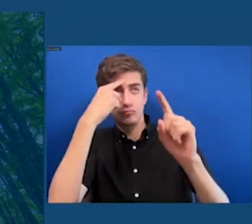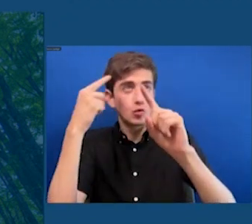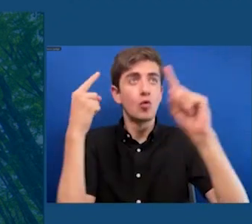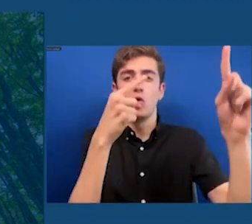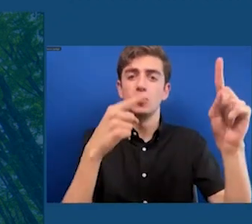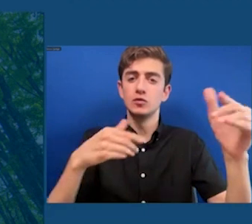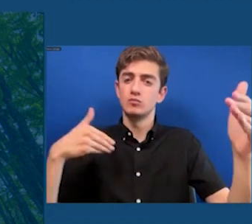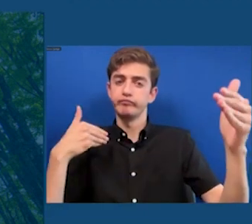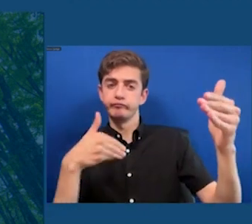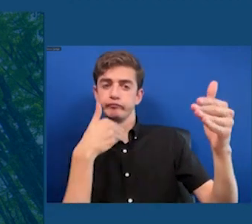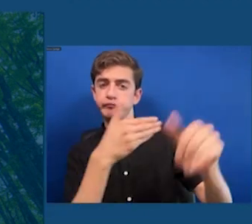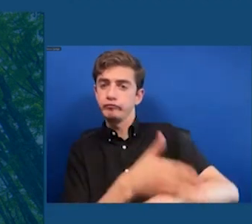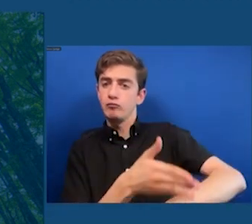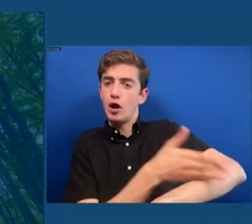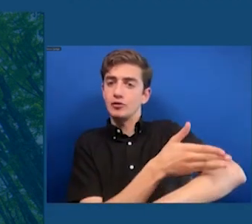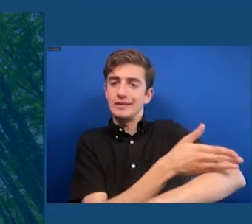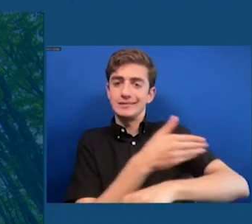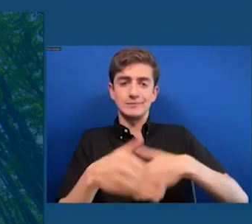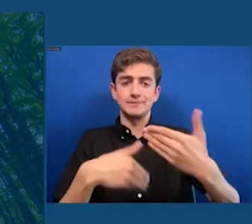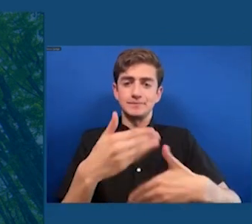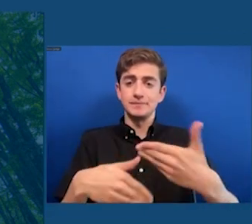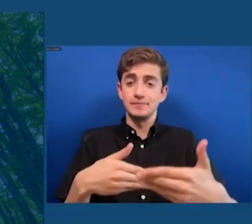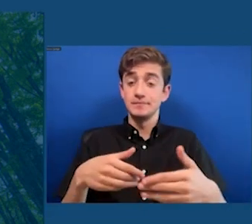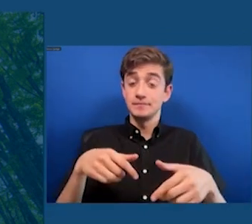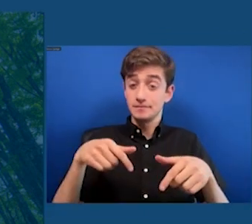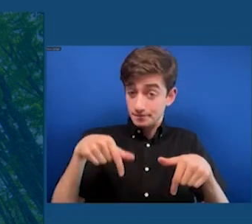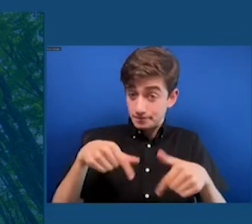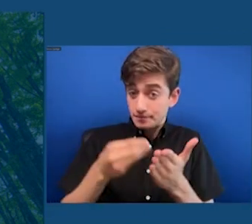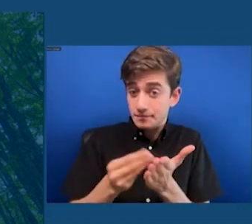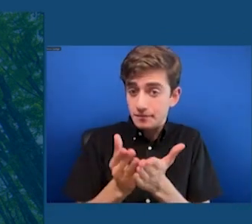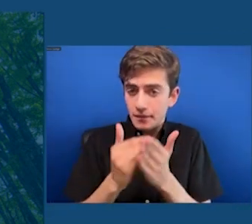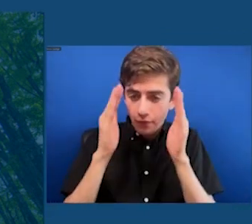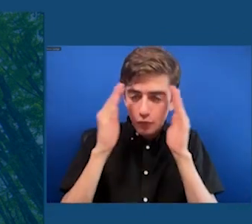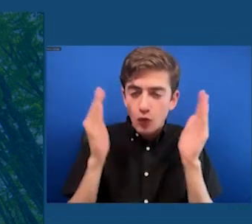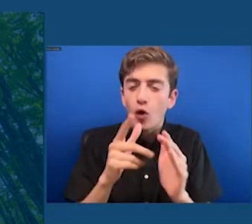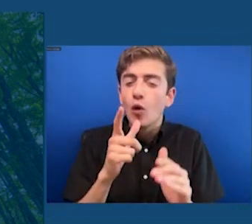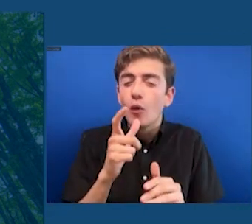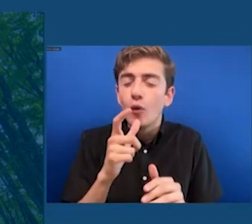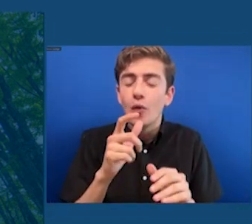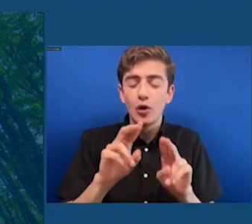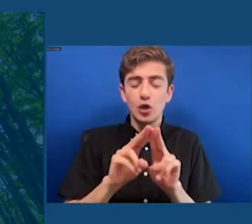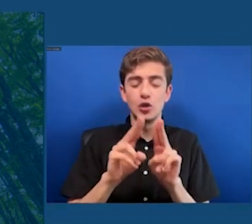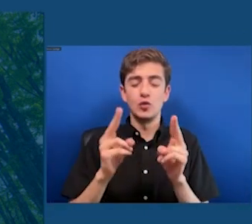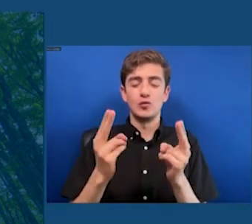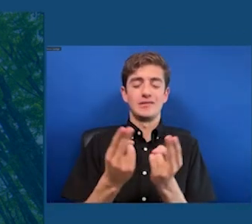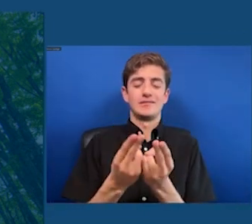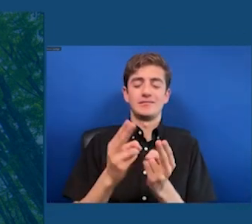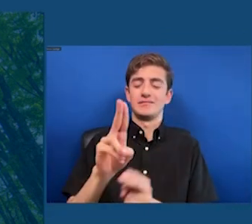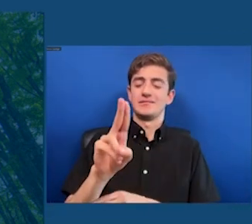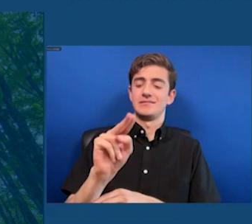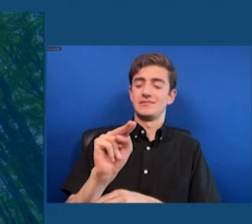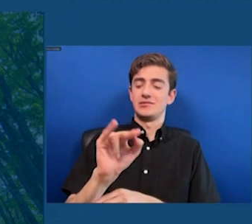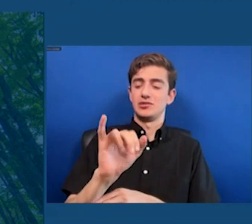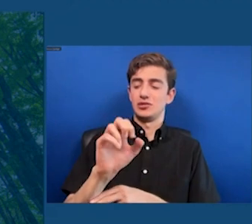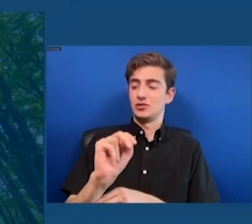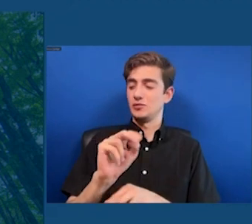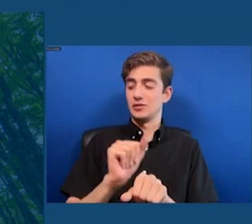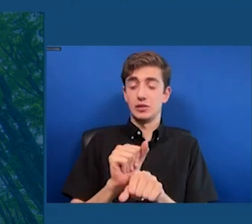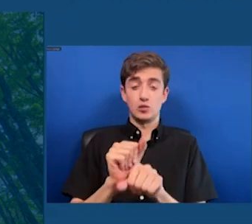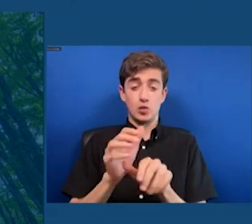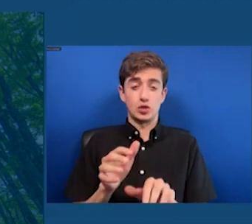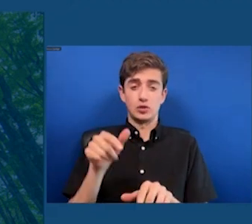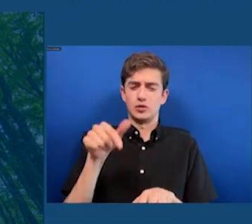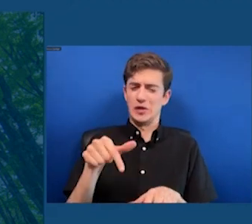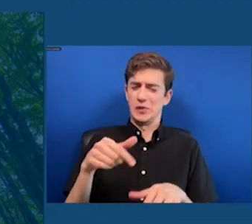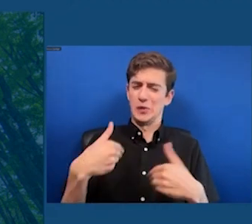particular emphasis on union workers, the very people who do the hard work of building our state. So we'll be putting them to